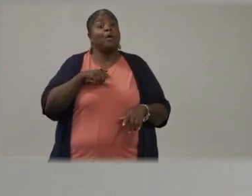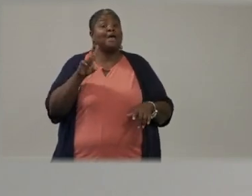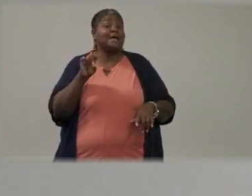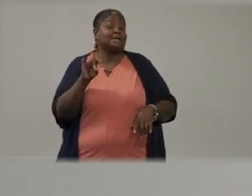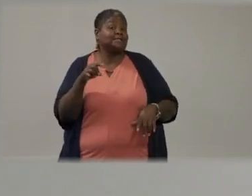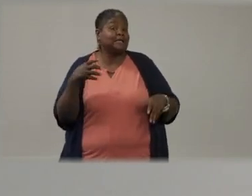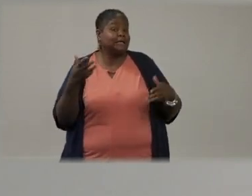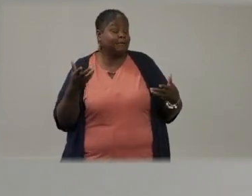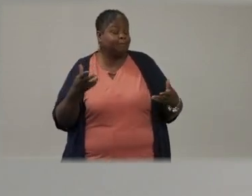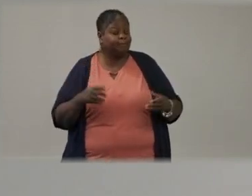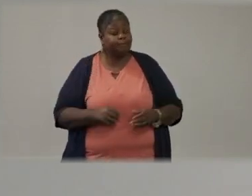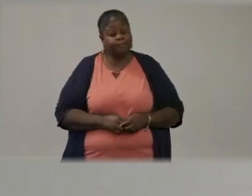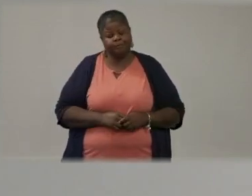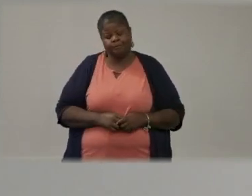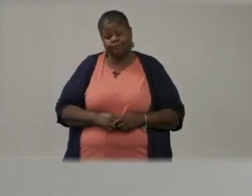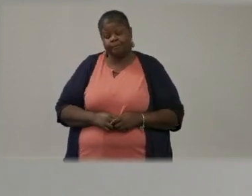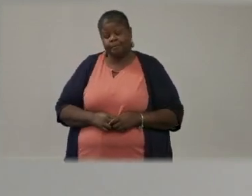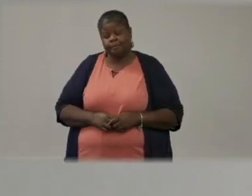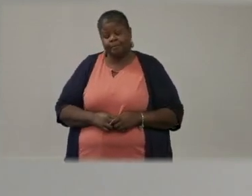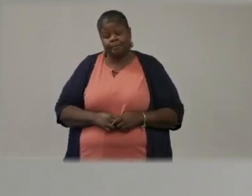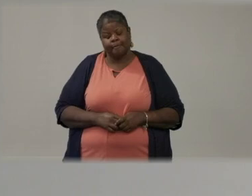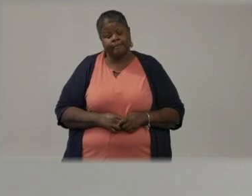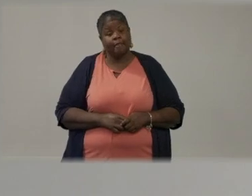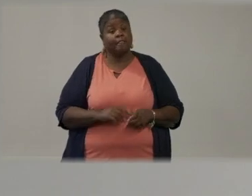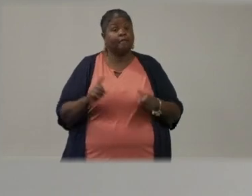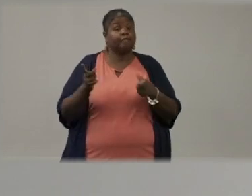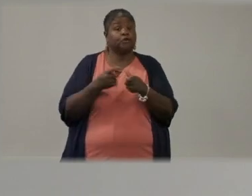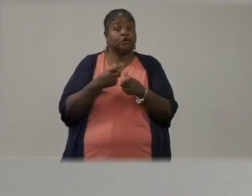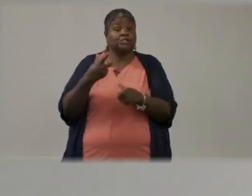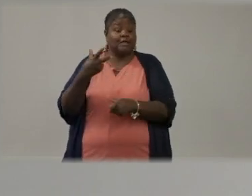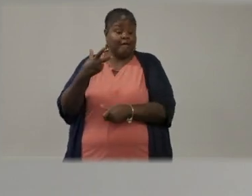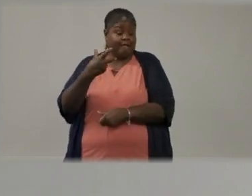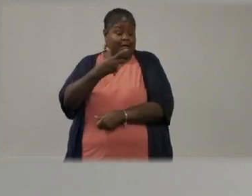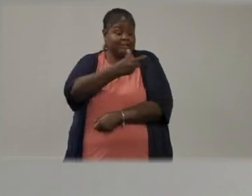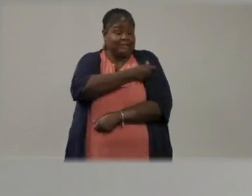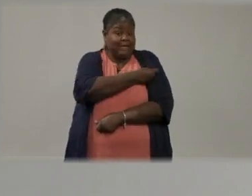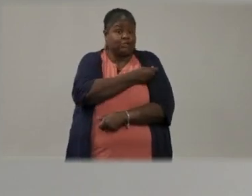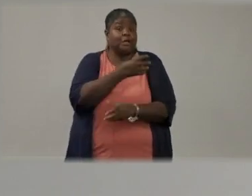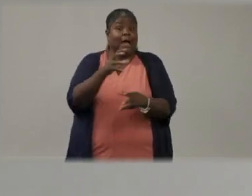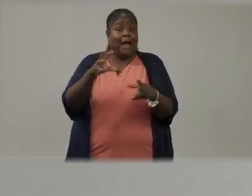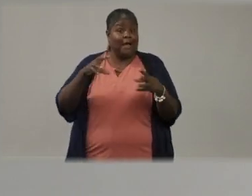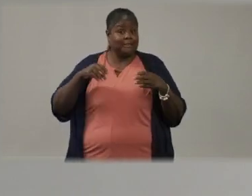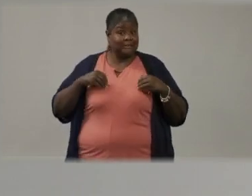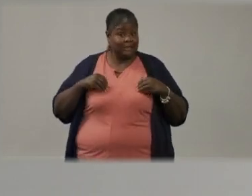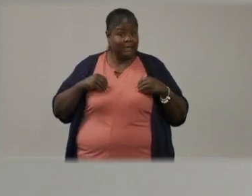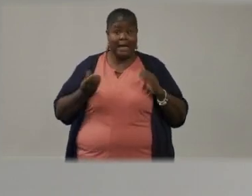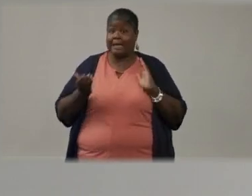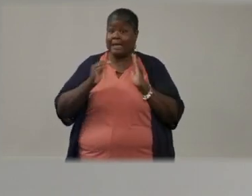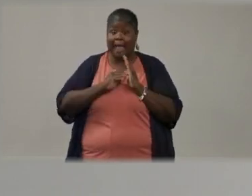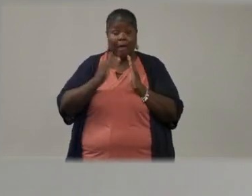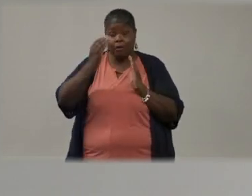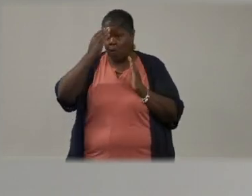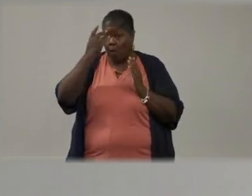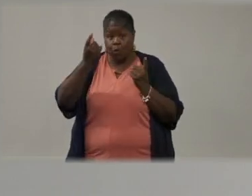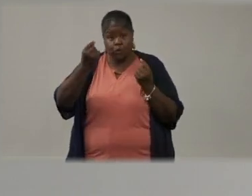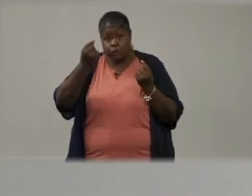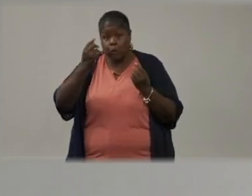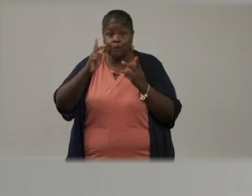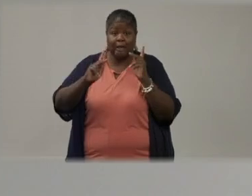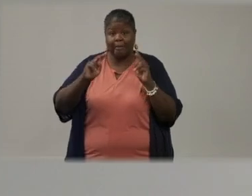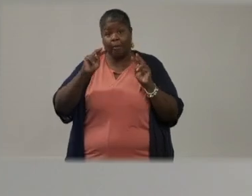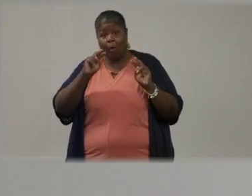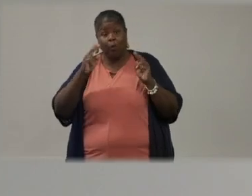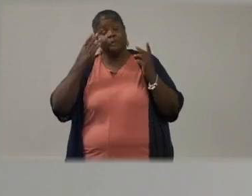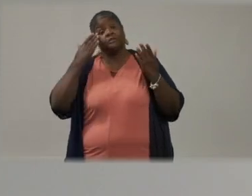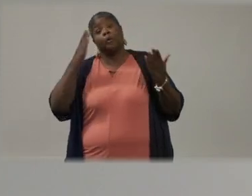is I took the first vaccination shot, again, whenever no one knew what that would do. Some people, we still